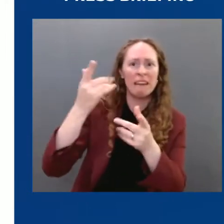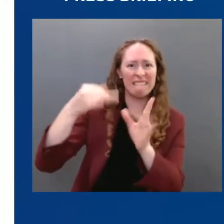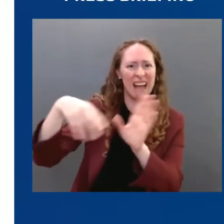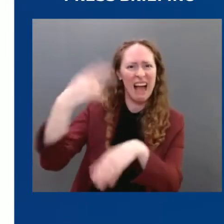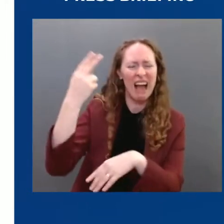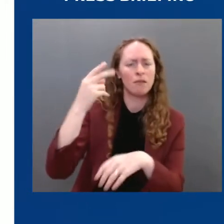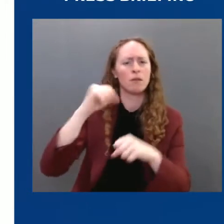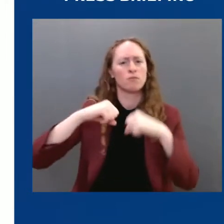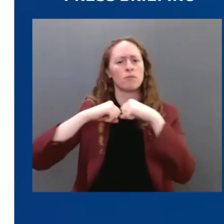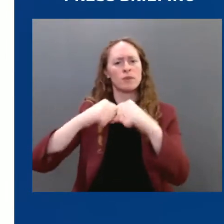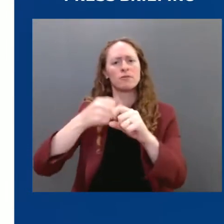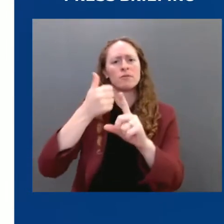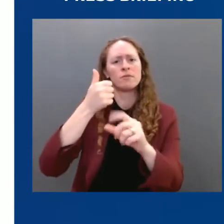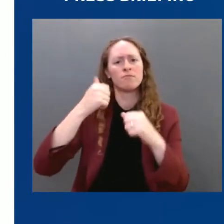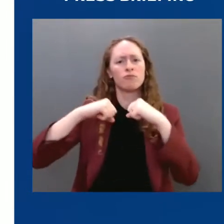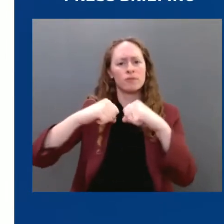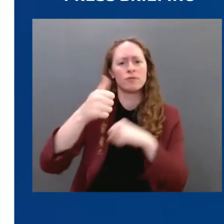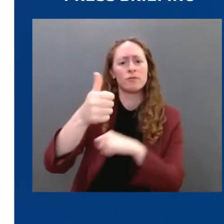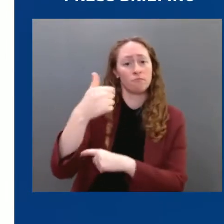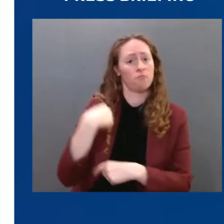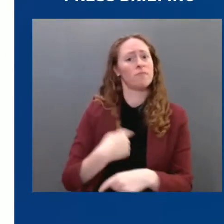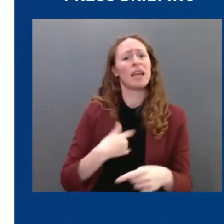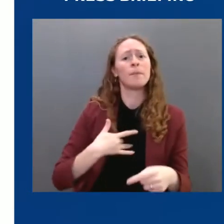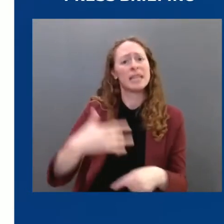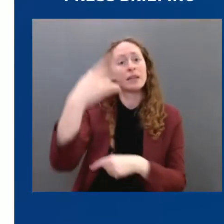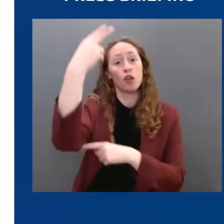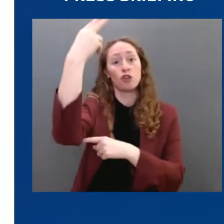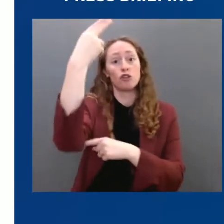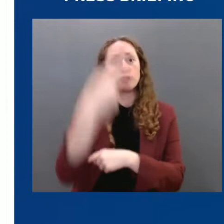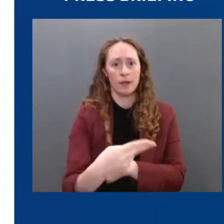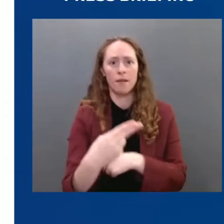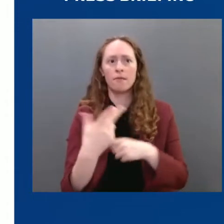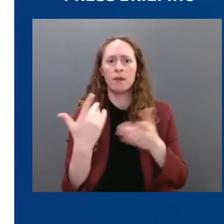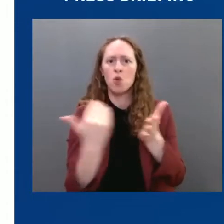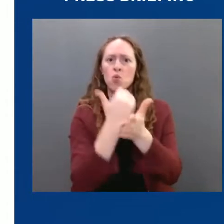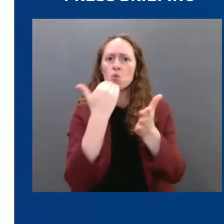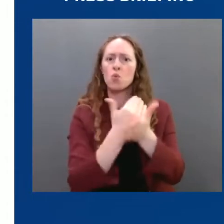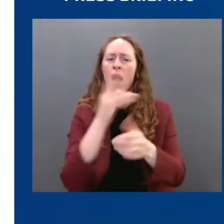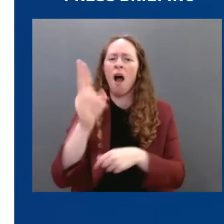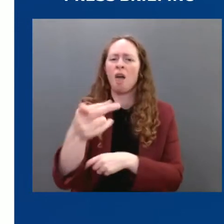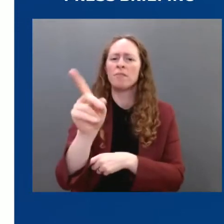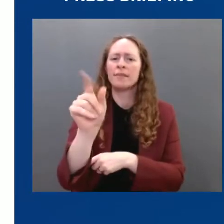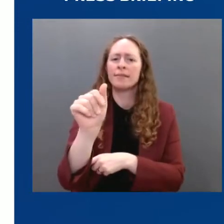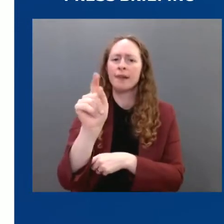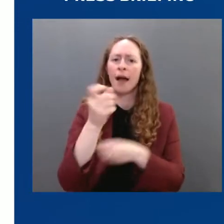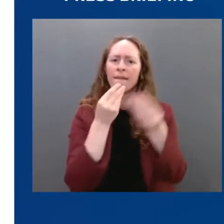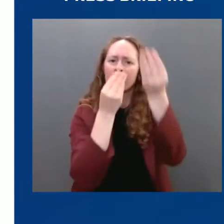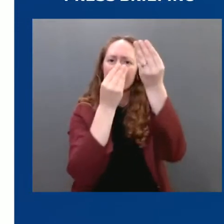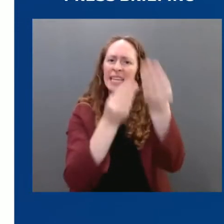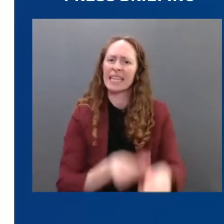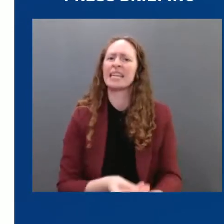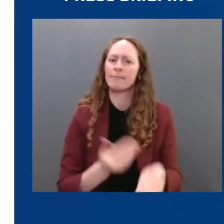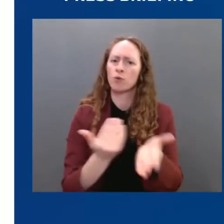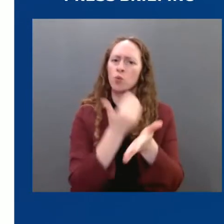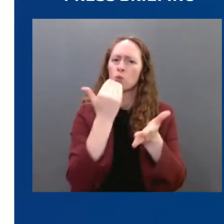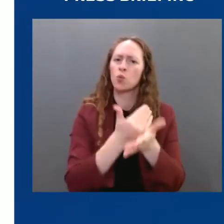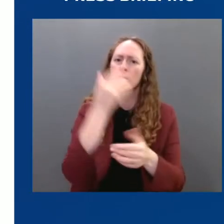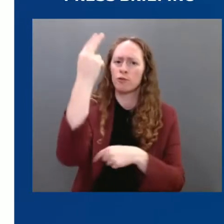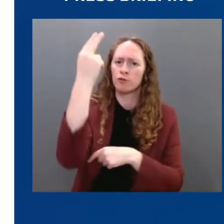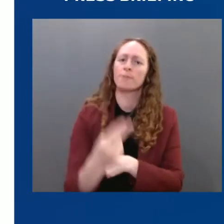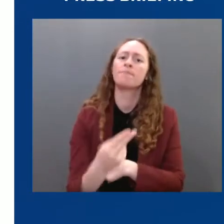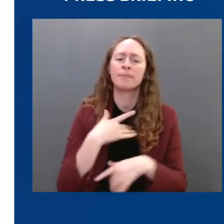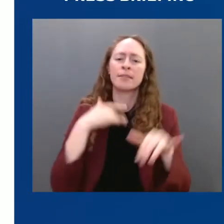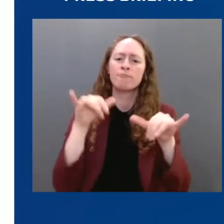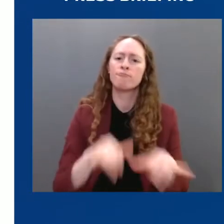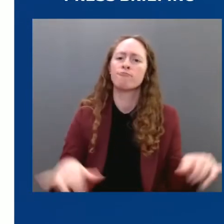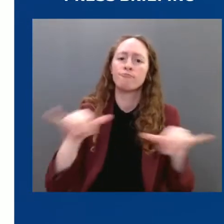reported 32% of the U.S. population is living in a high COVID-19 community level, represented by orange.